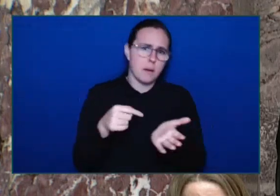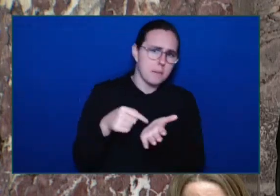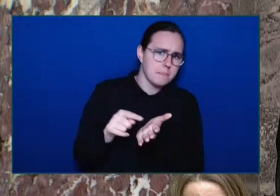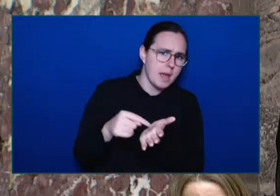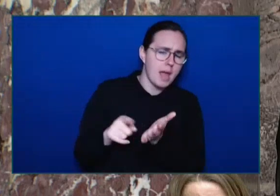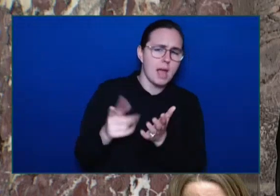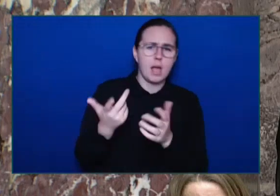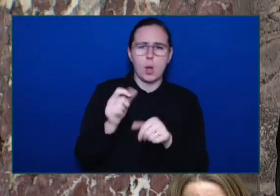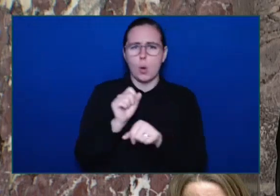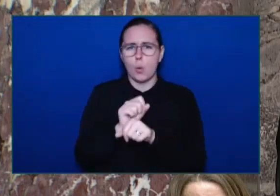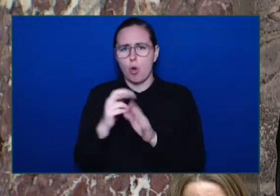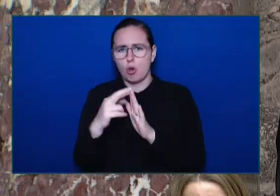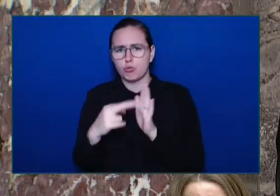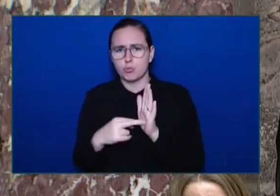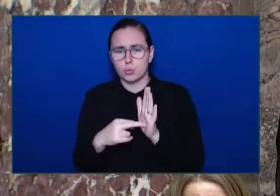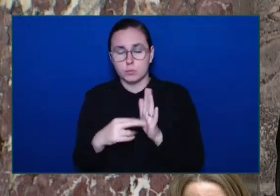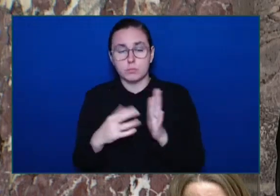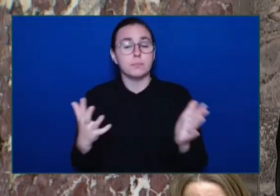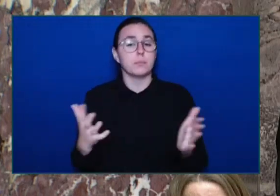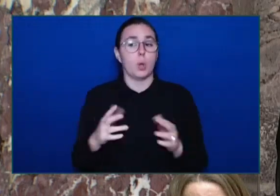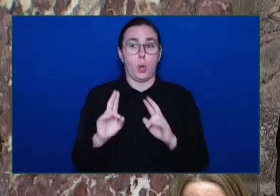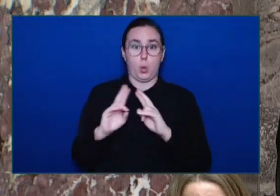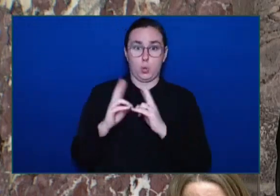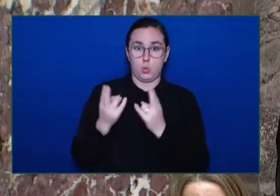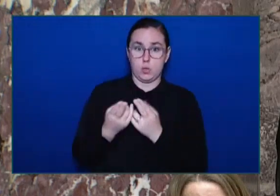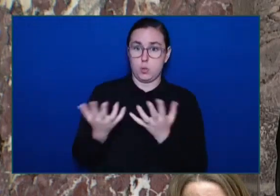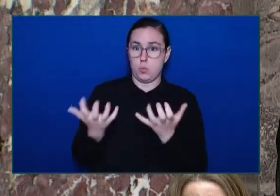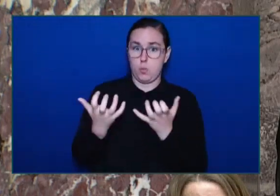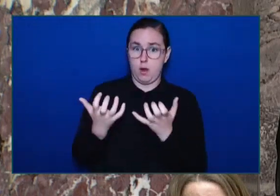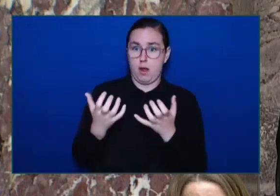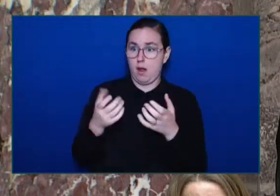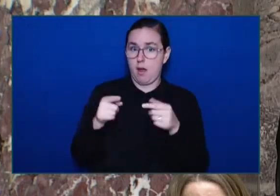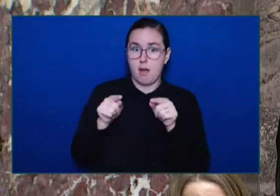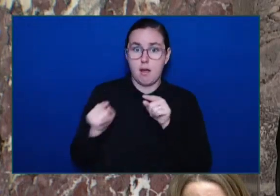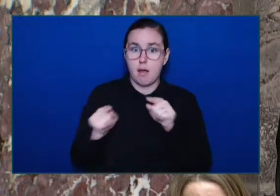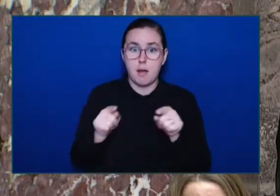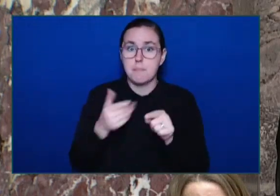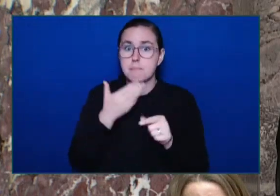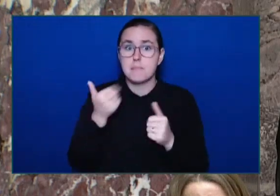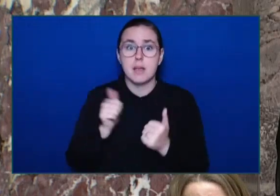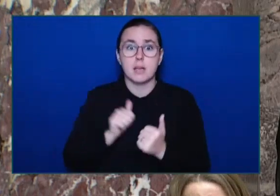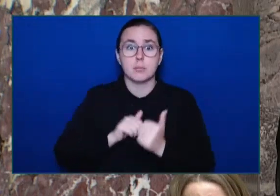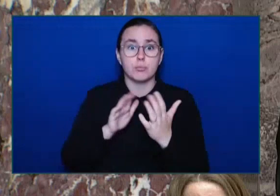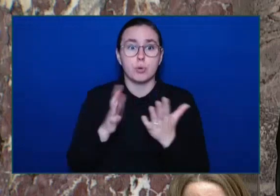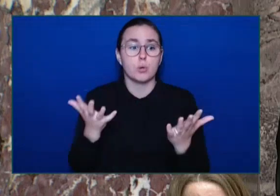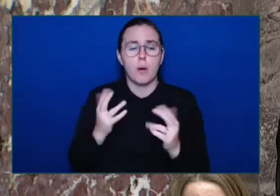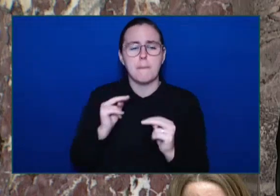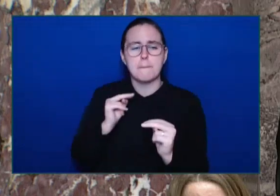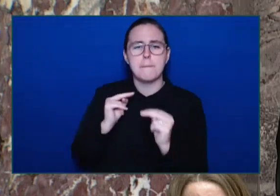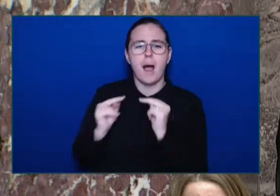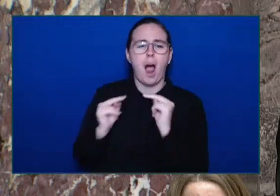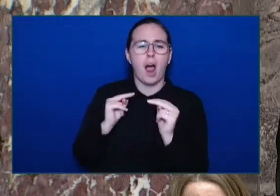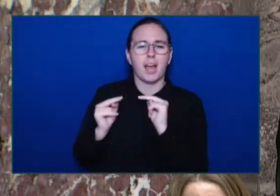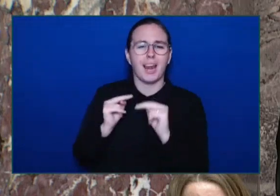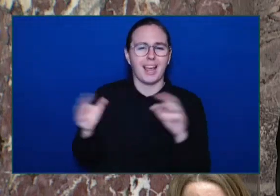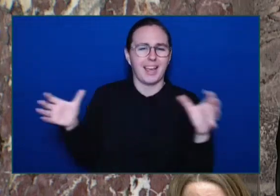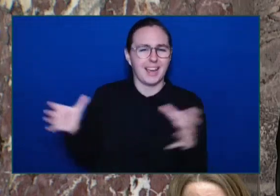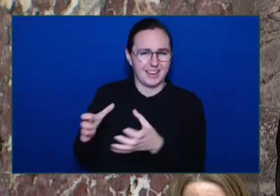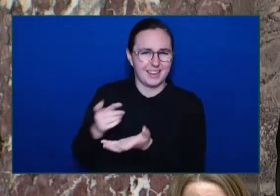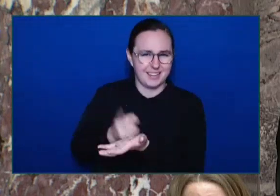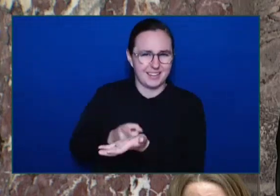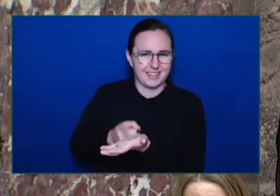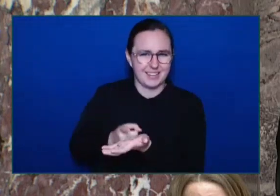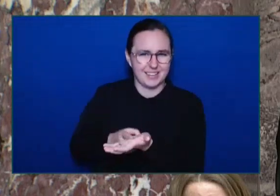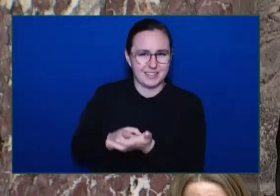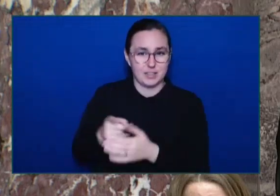remedied at the bargaining table. That is how unions recently in the transit sector achieved good collective agreements. Here in Greater Victoria,